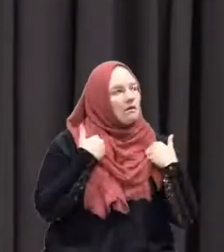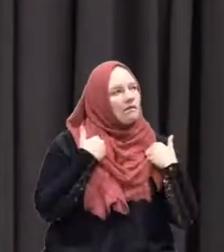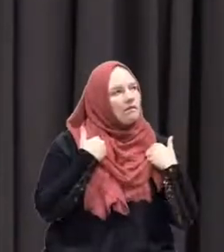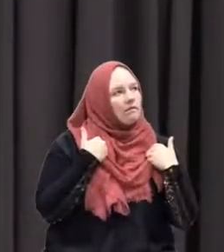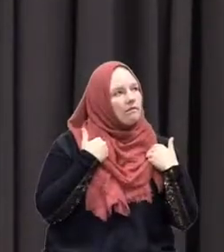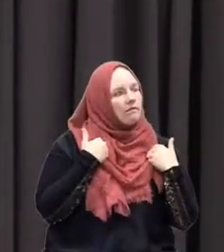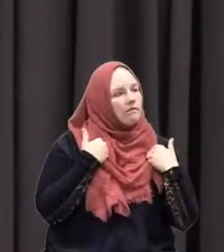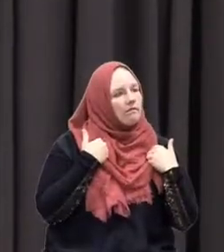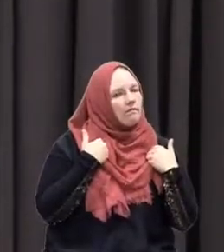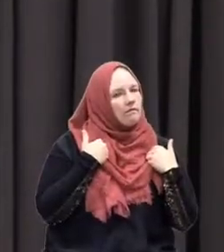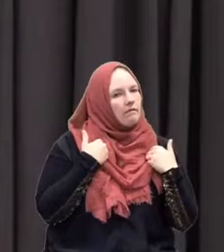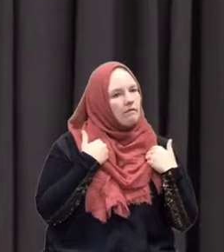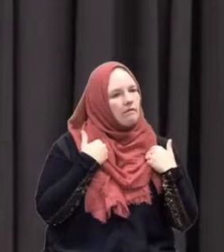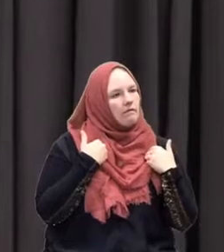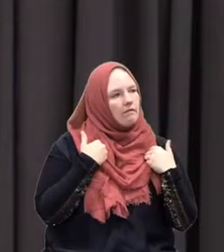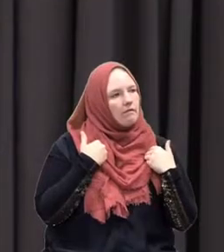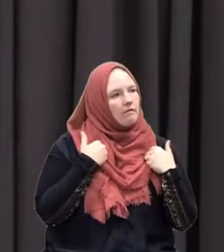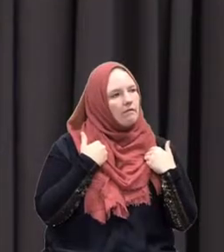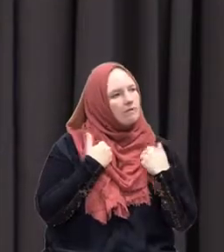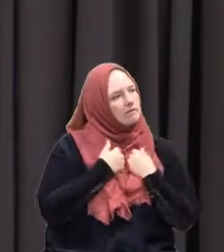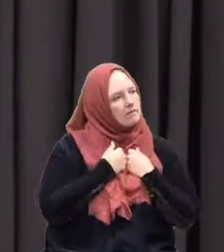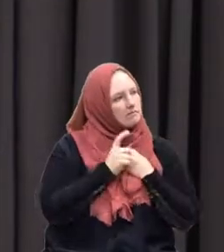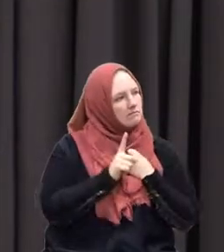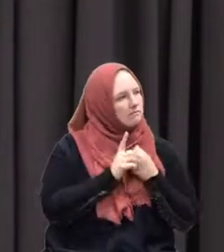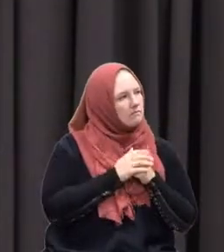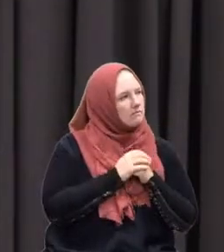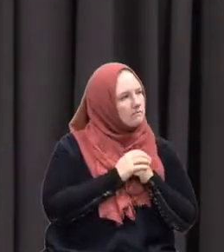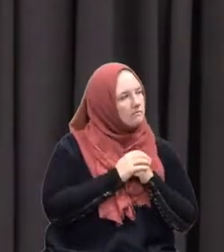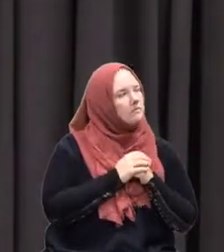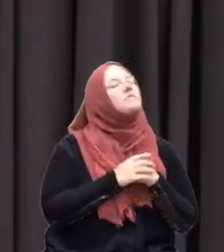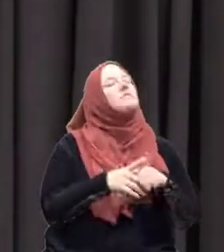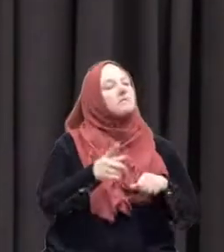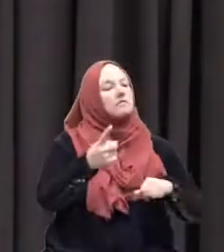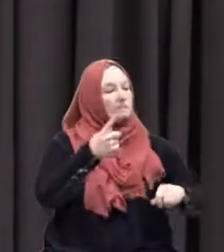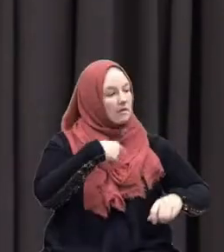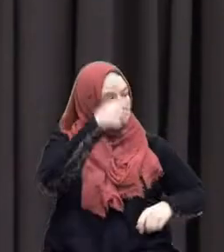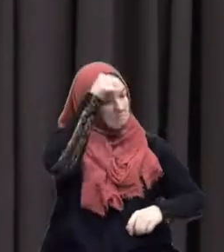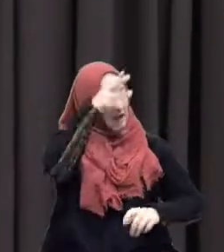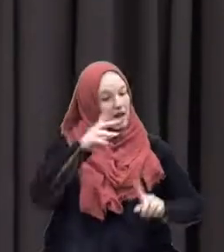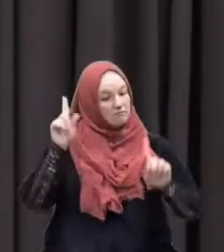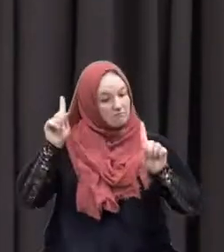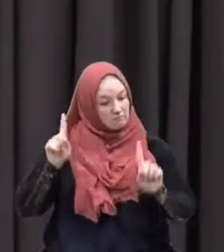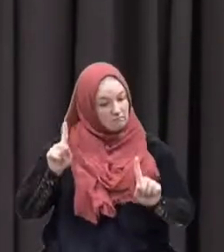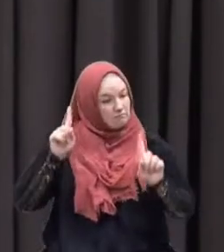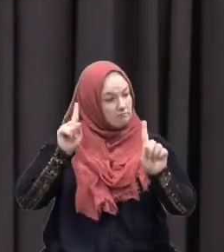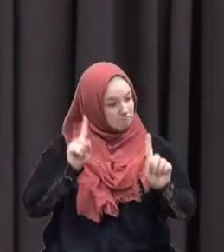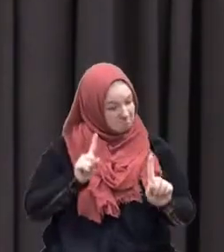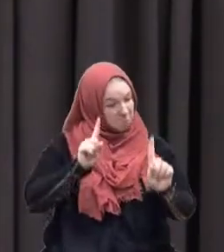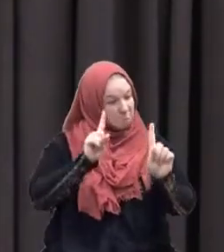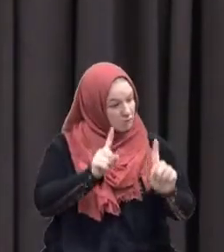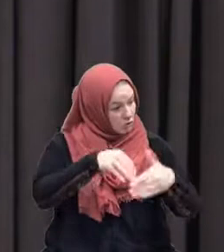them, I am allowing Muhammad to enter into my protection.